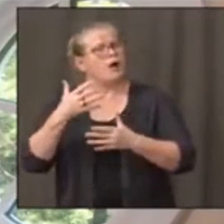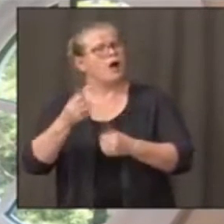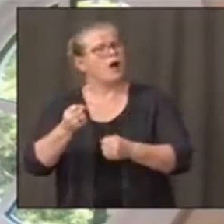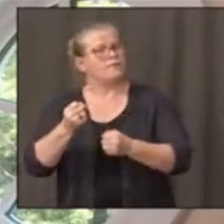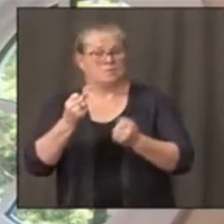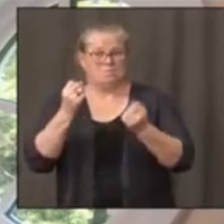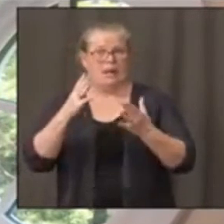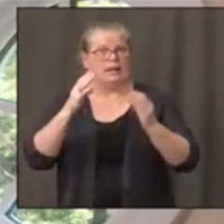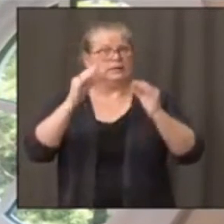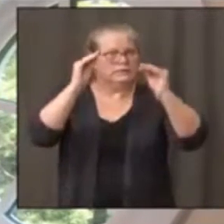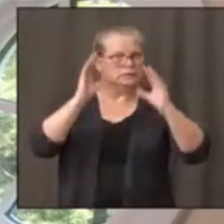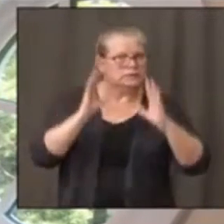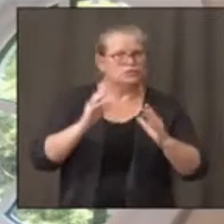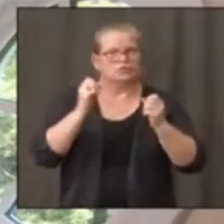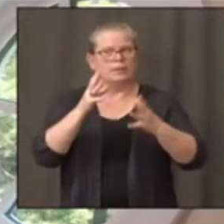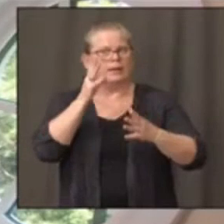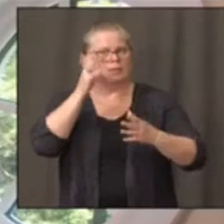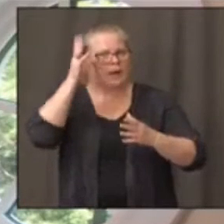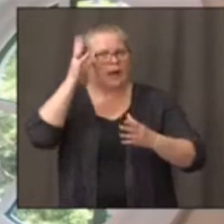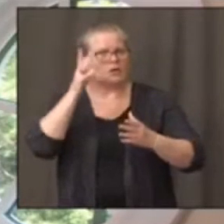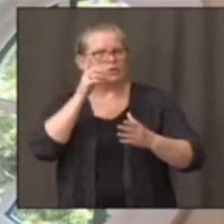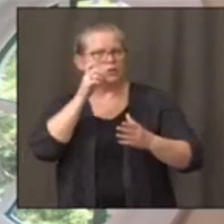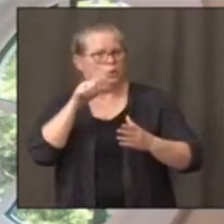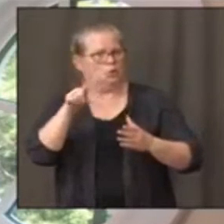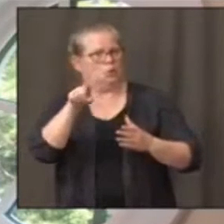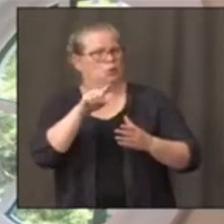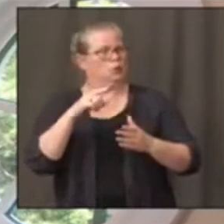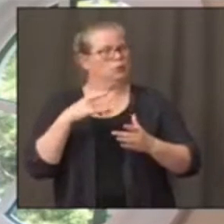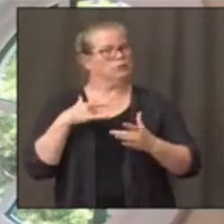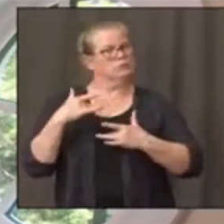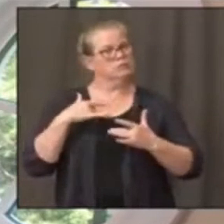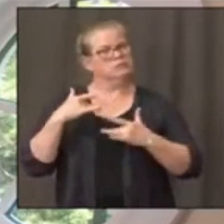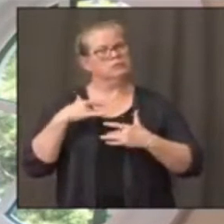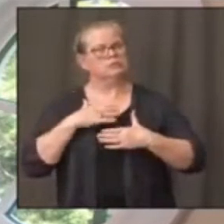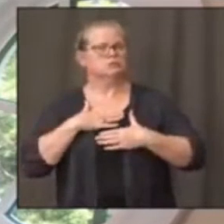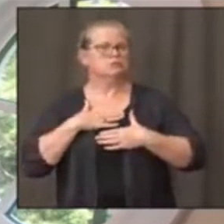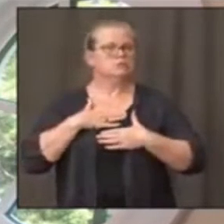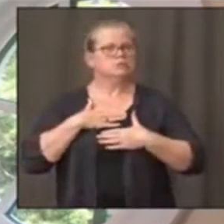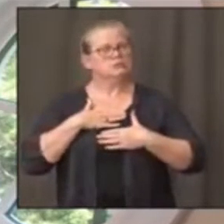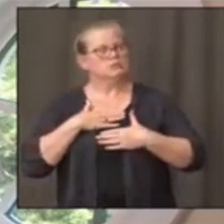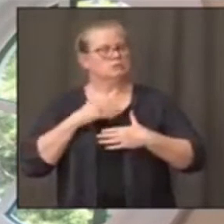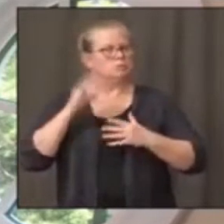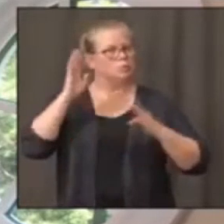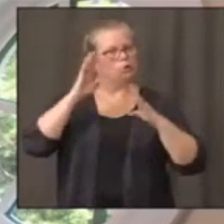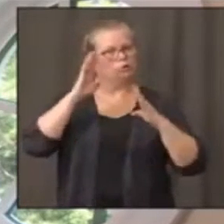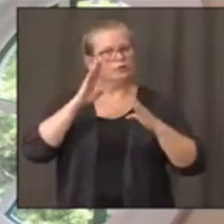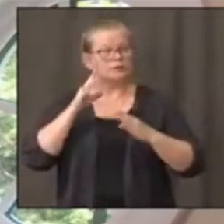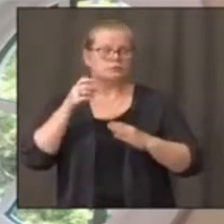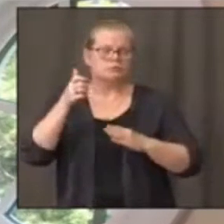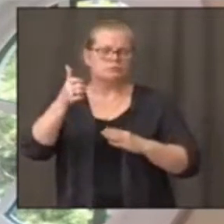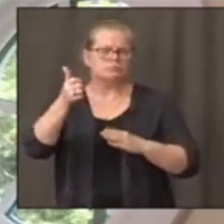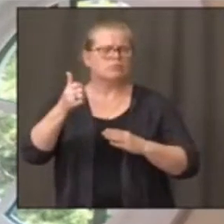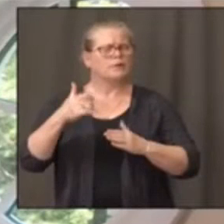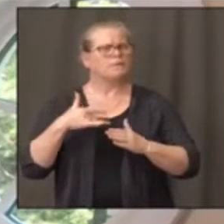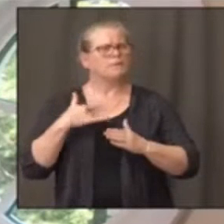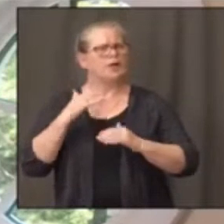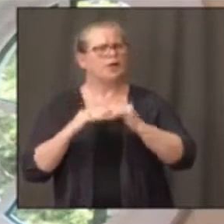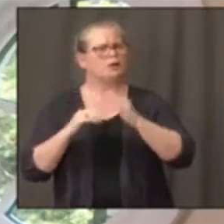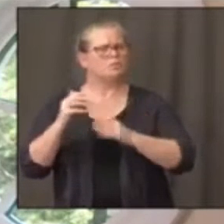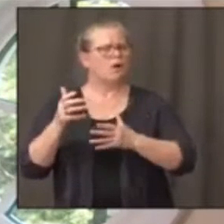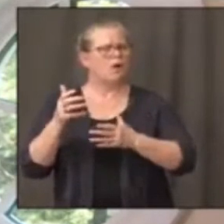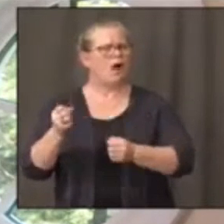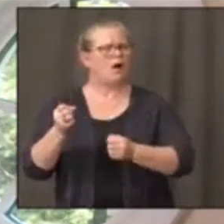who think it falls short. So what is it about it that gives you confidence? Well,